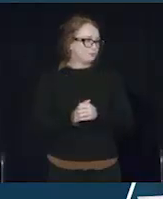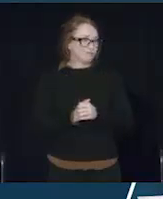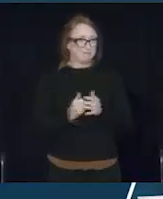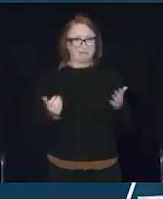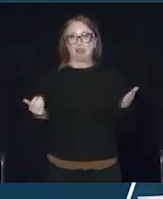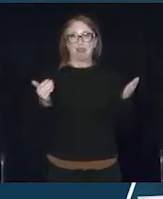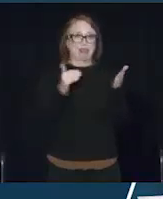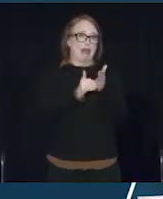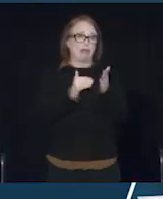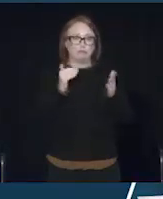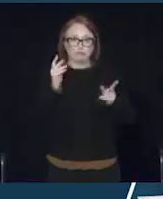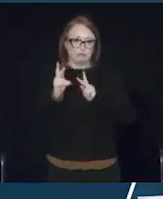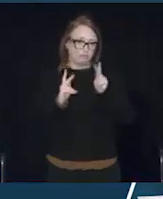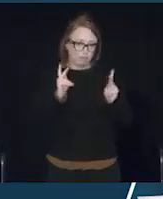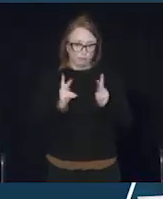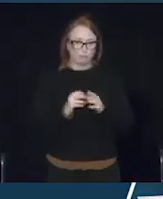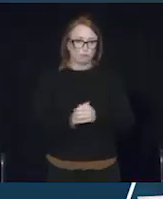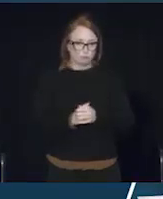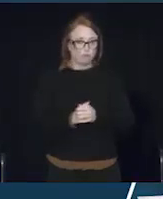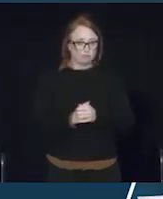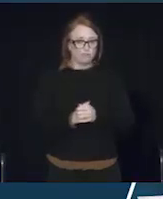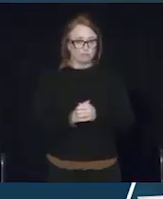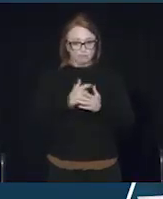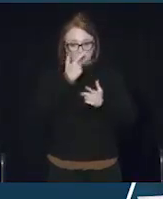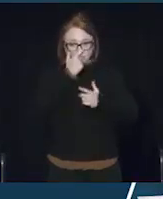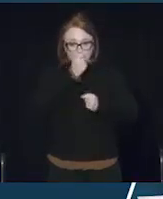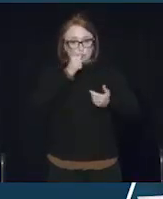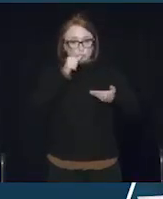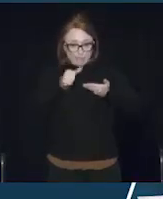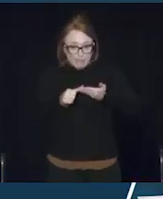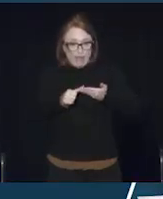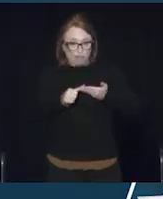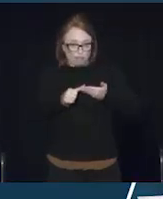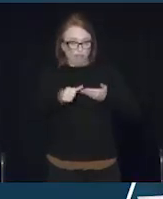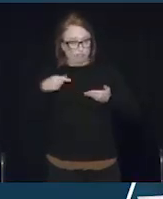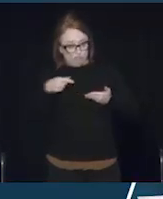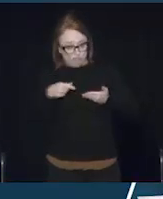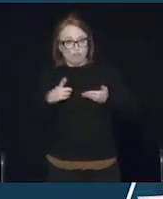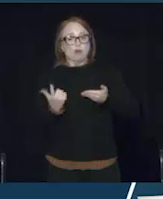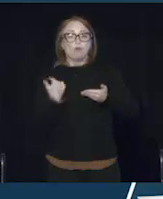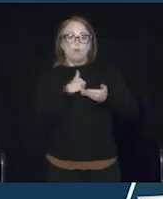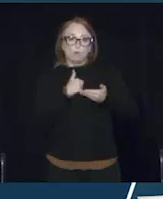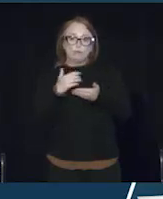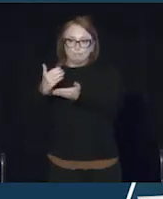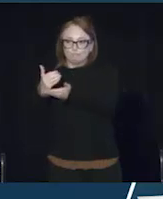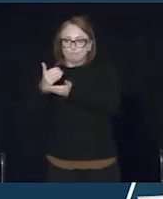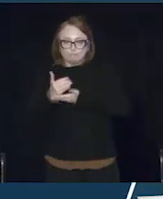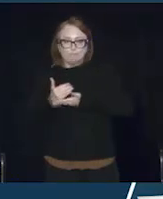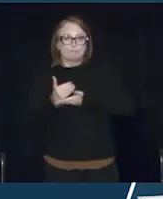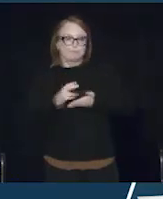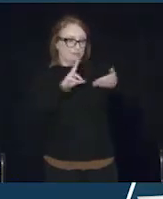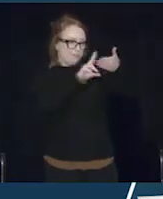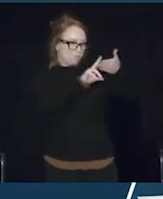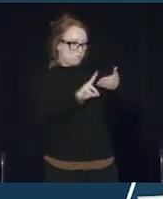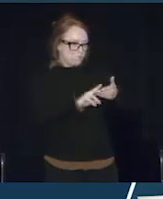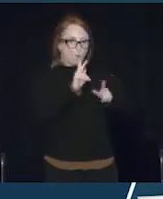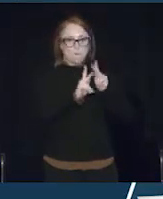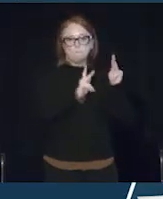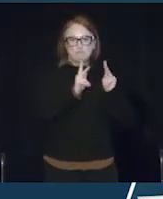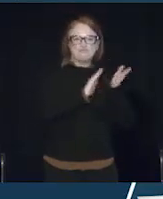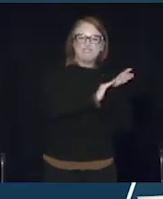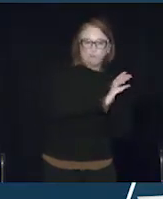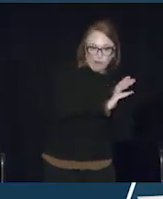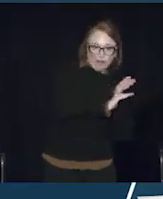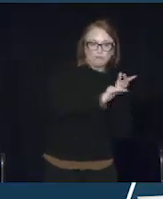thousands of people. And from those letters that went out, we did enroll people in the iBudget waiver. We also offered